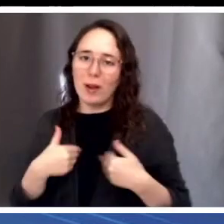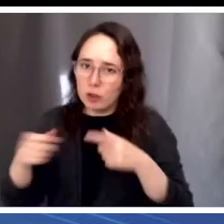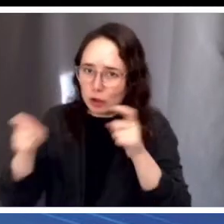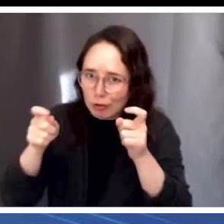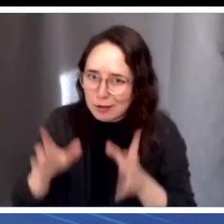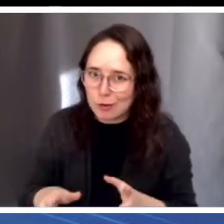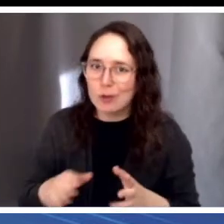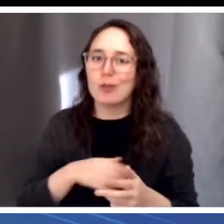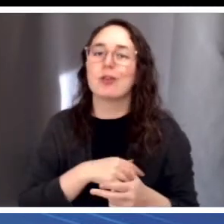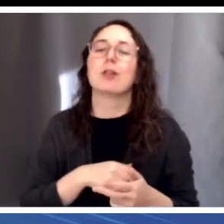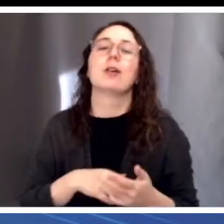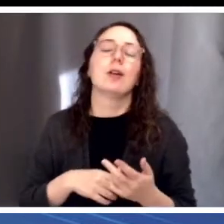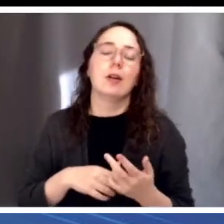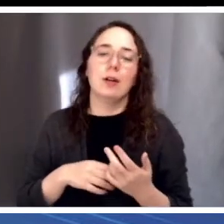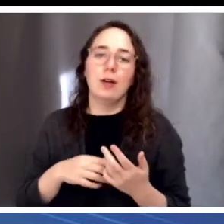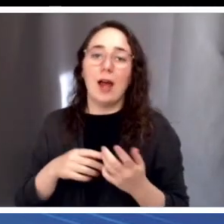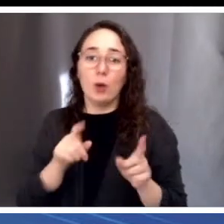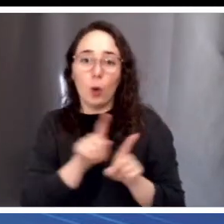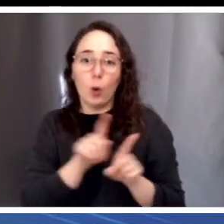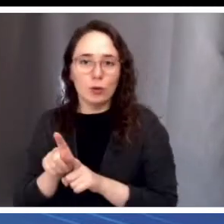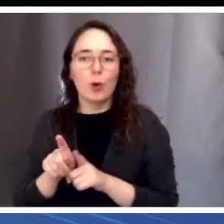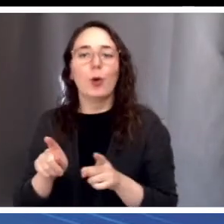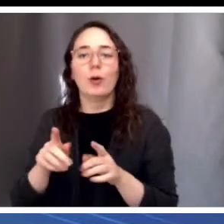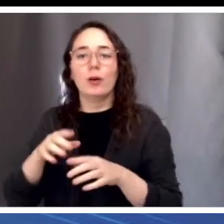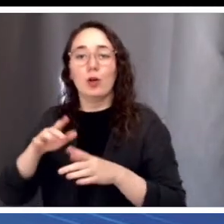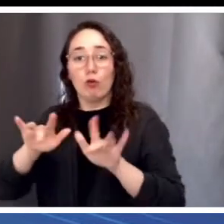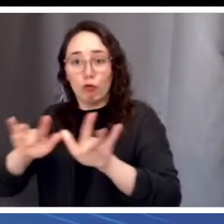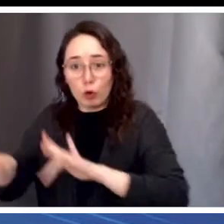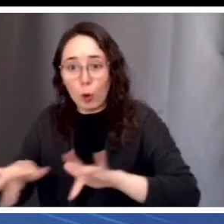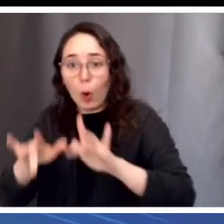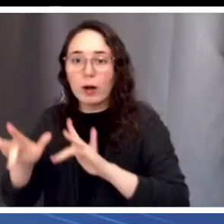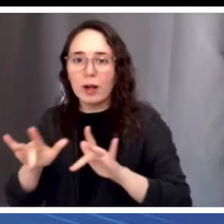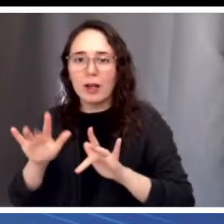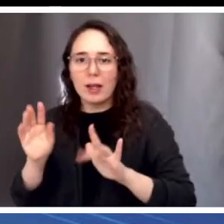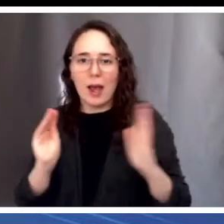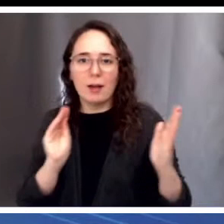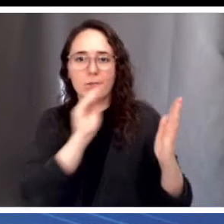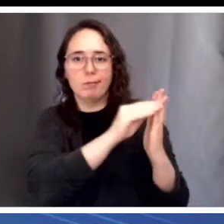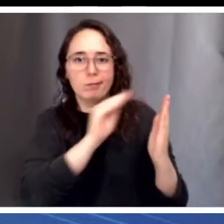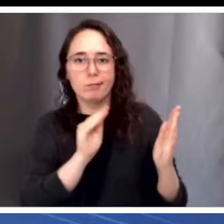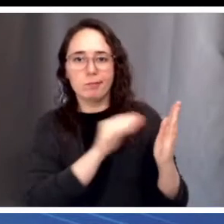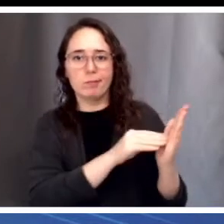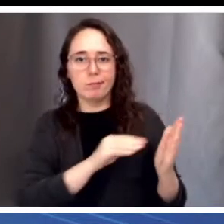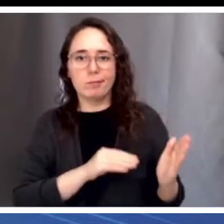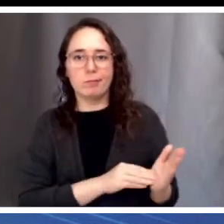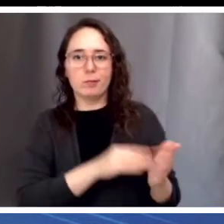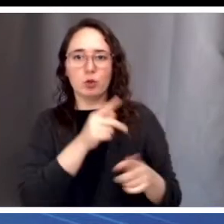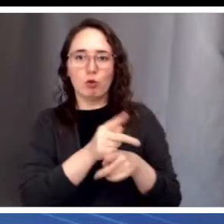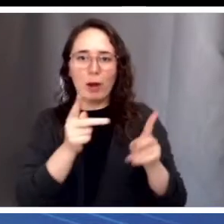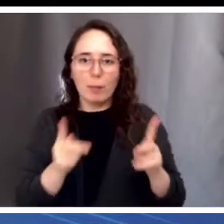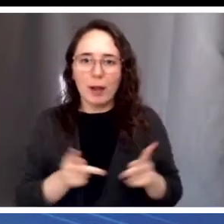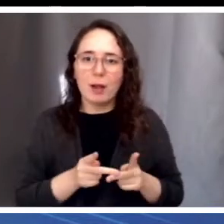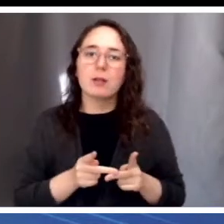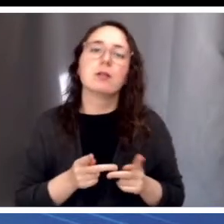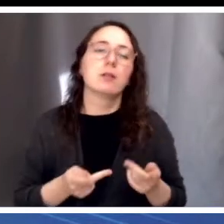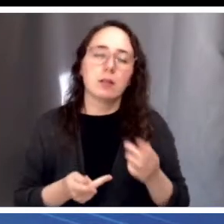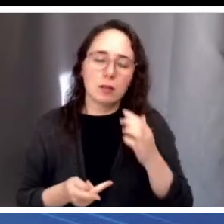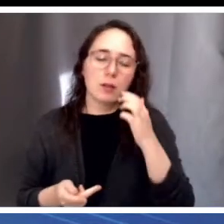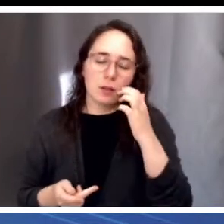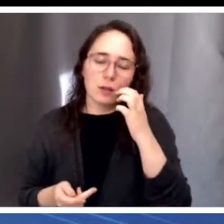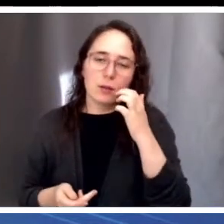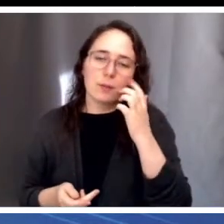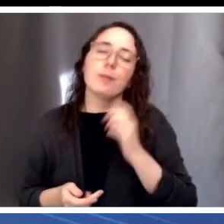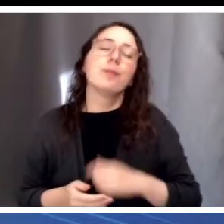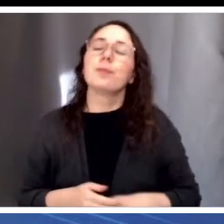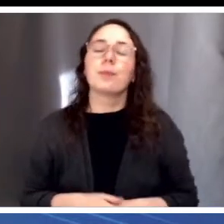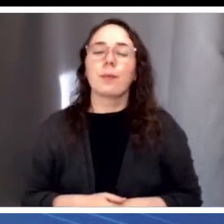also editing that work and placing it into a mix for the consumer. So, there's many parts that have to come to play here. And